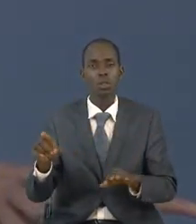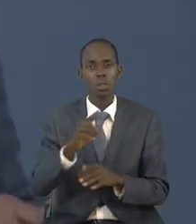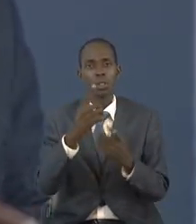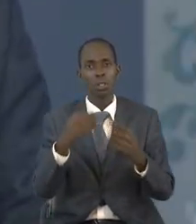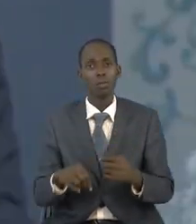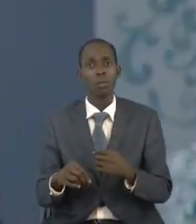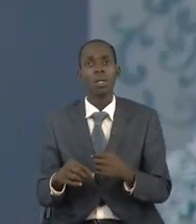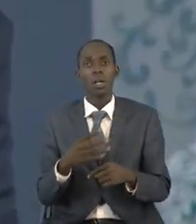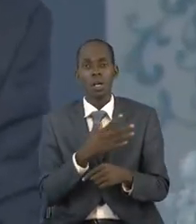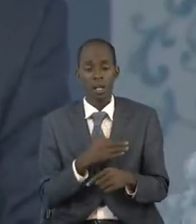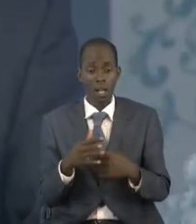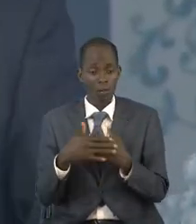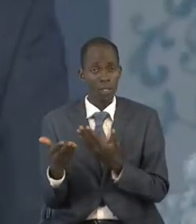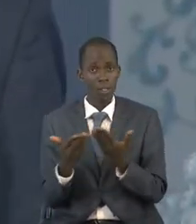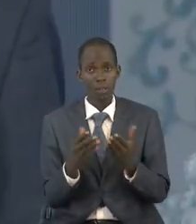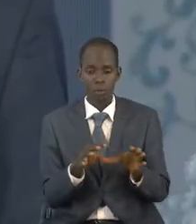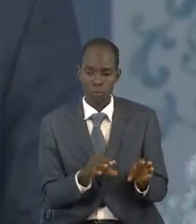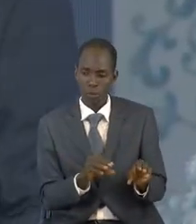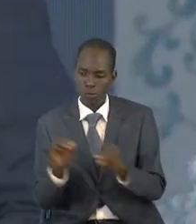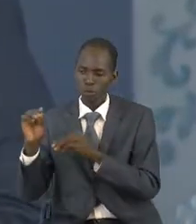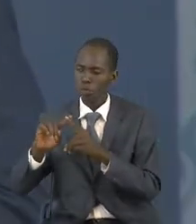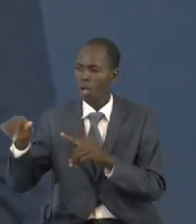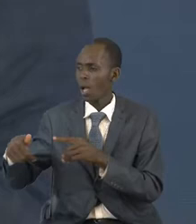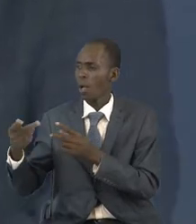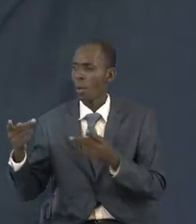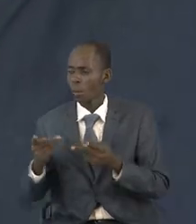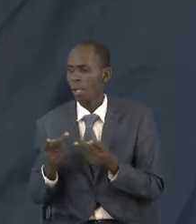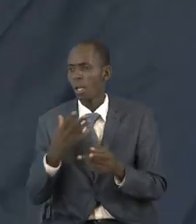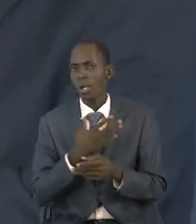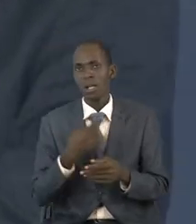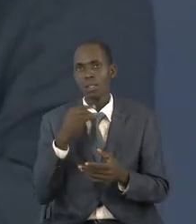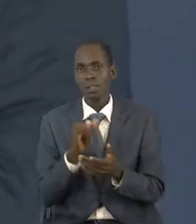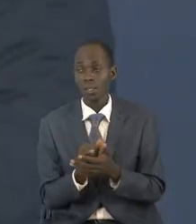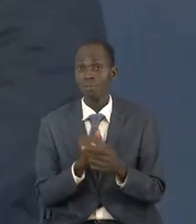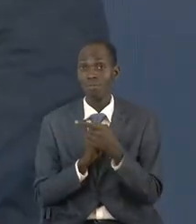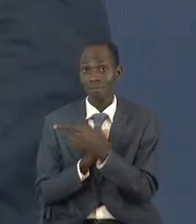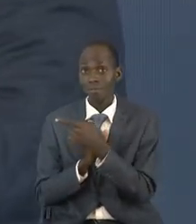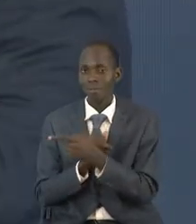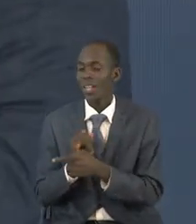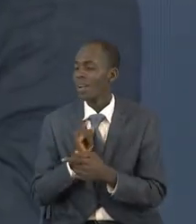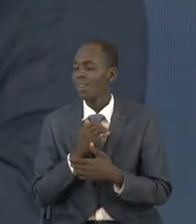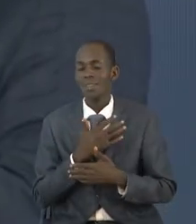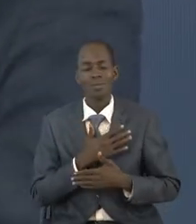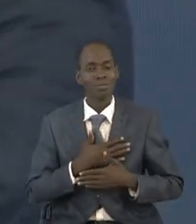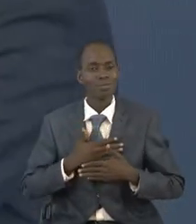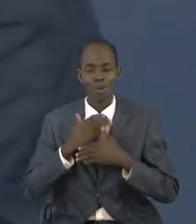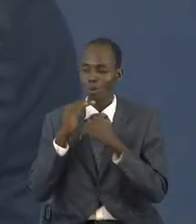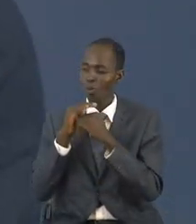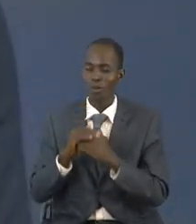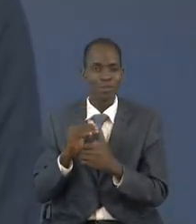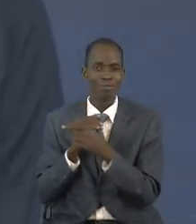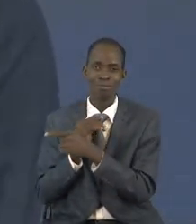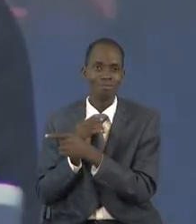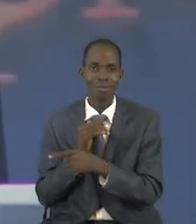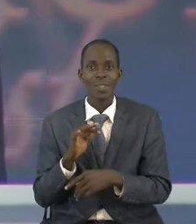our service, they run to another place. They say, that's where I enjoy worship. I